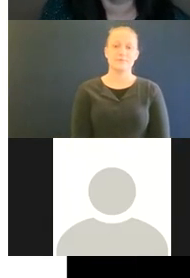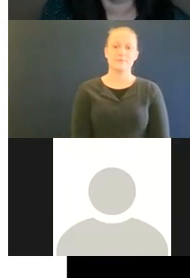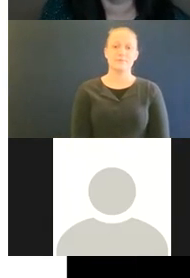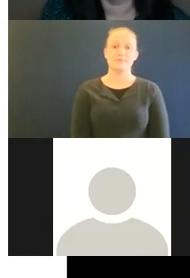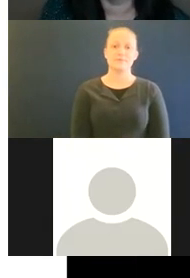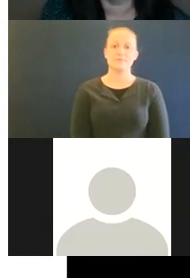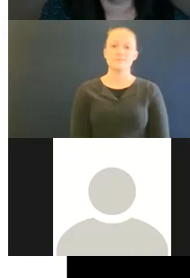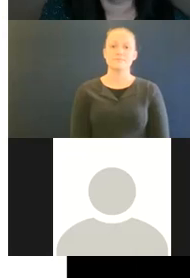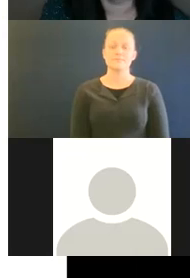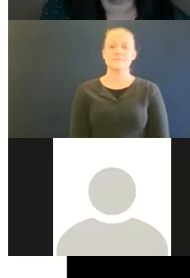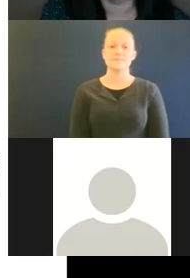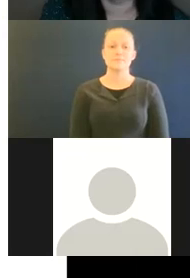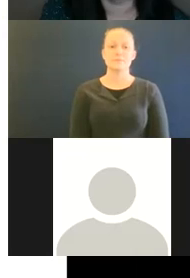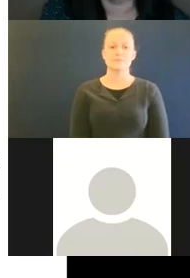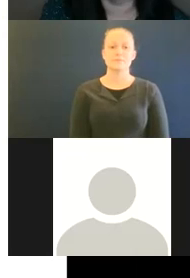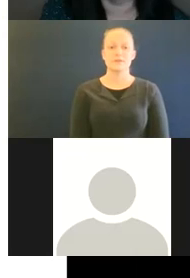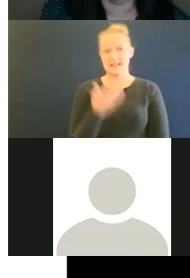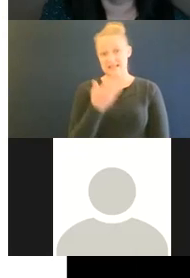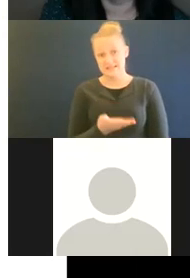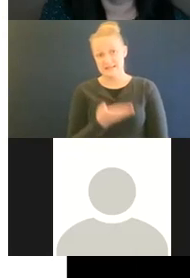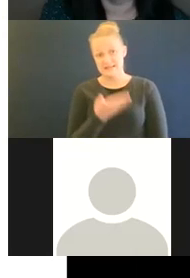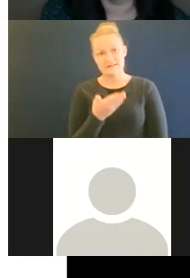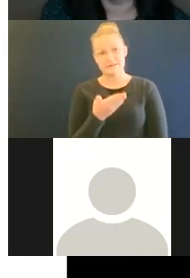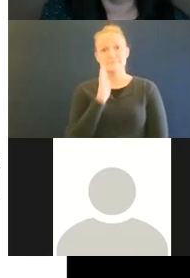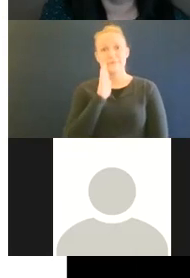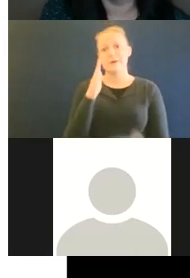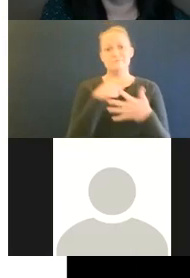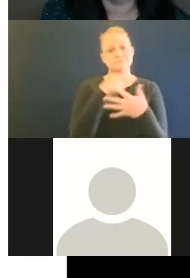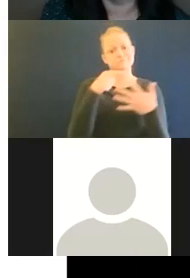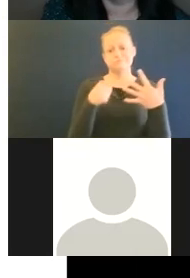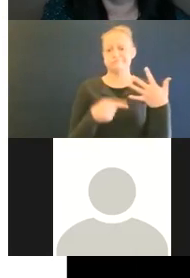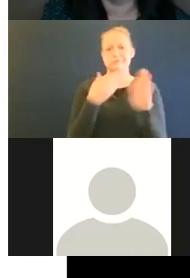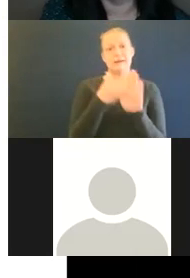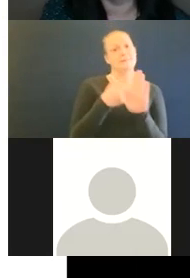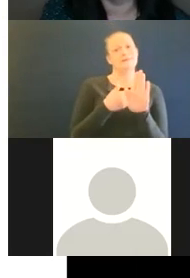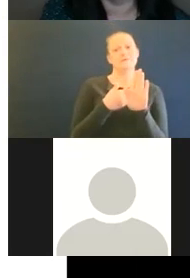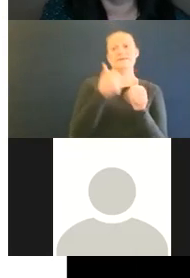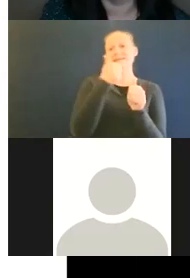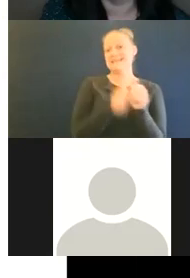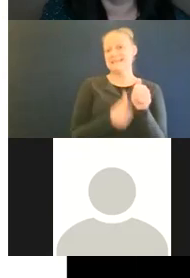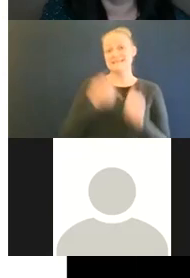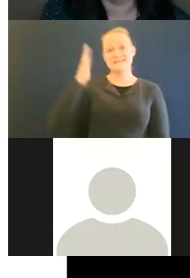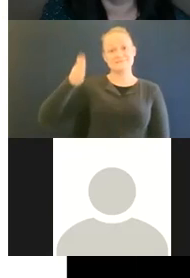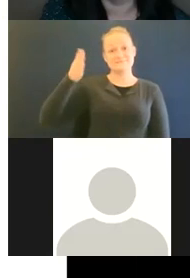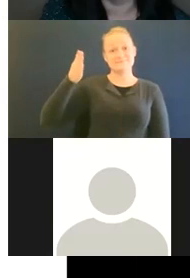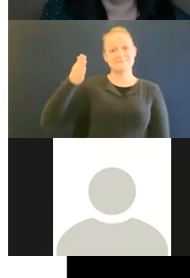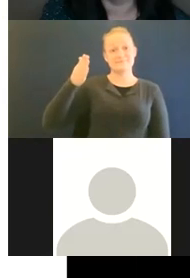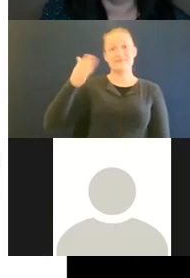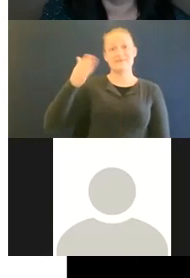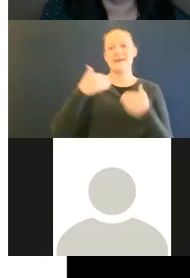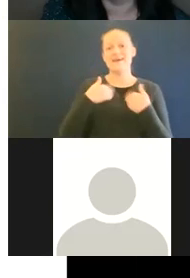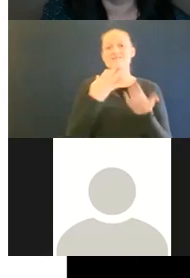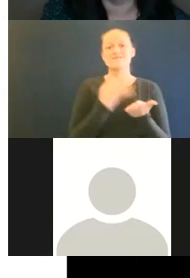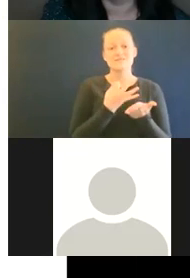So these are, just the things we got to take care of at the beginning of every presentation. So we have our financial